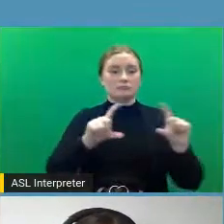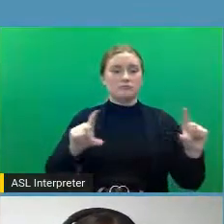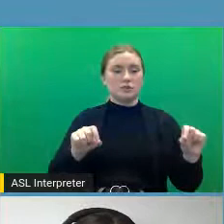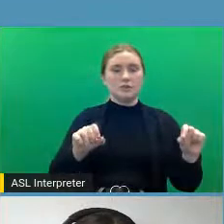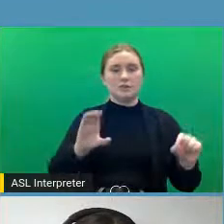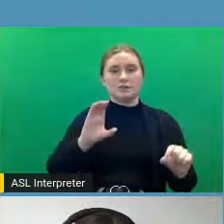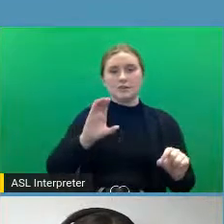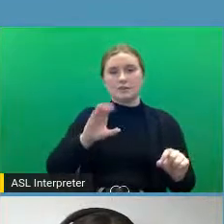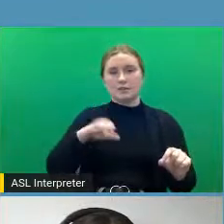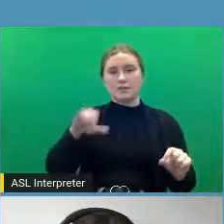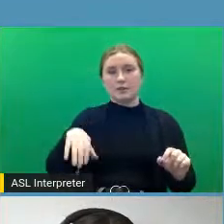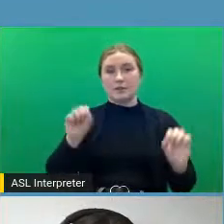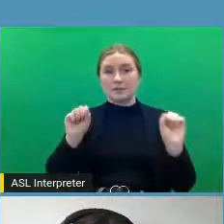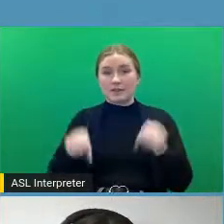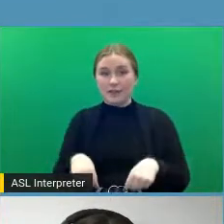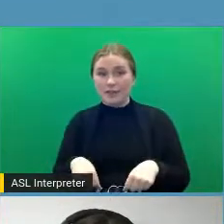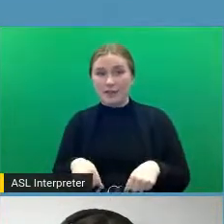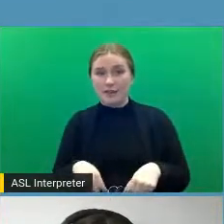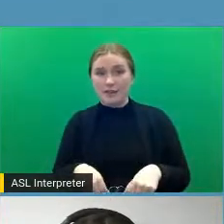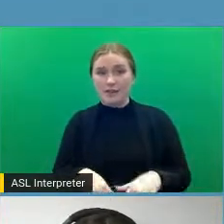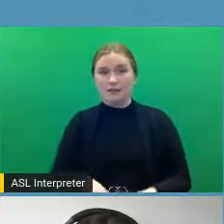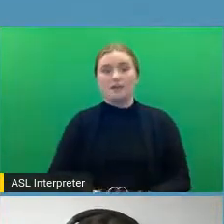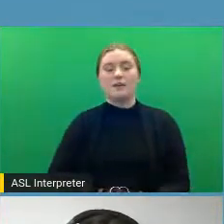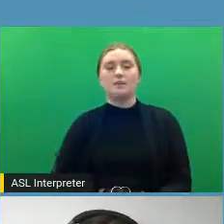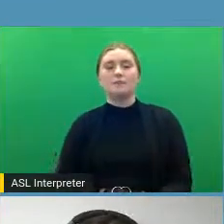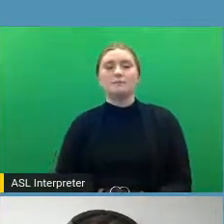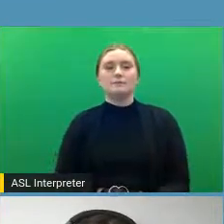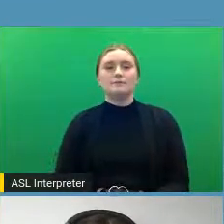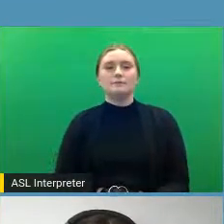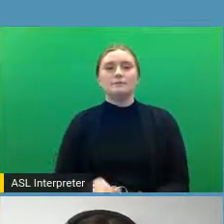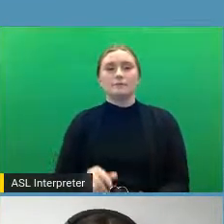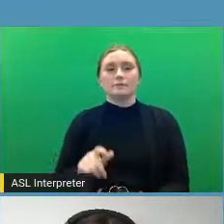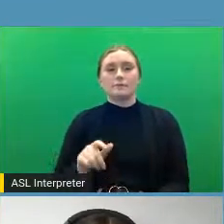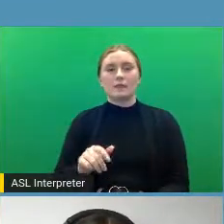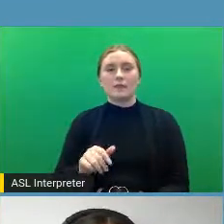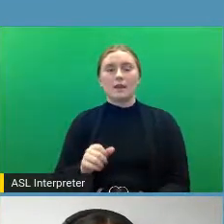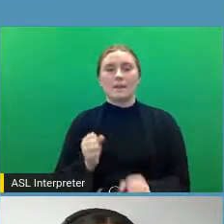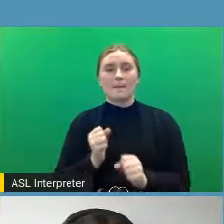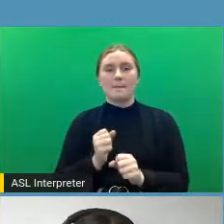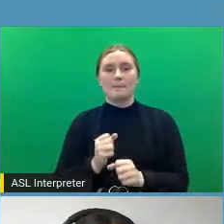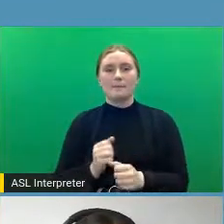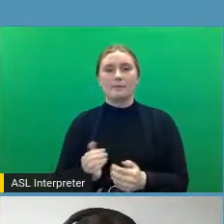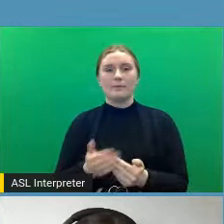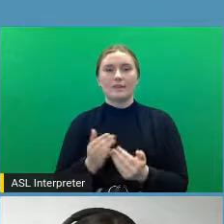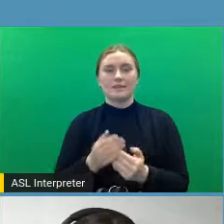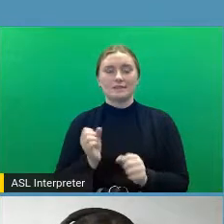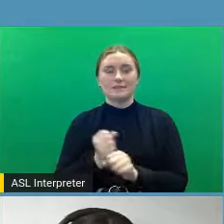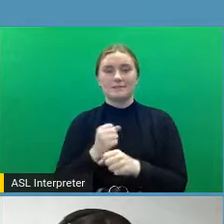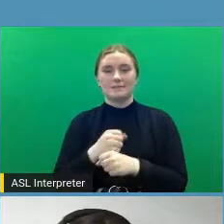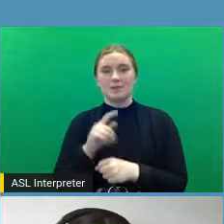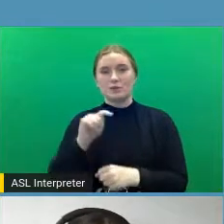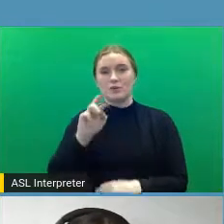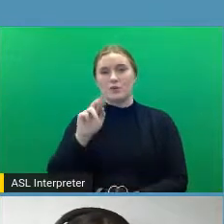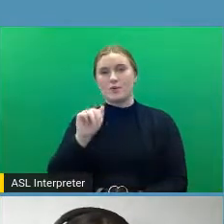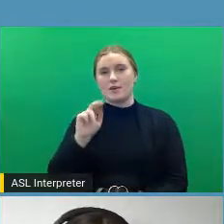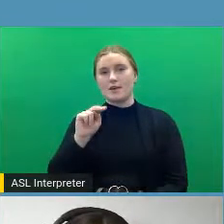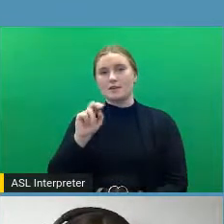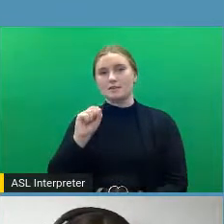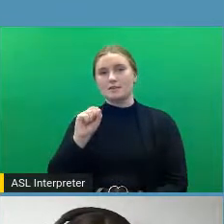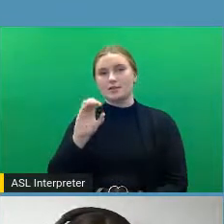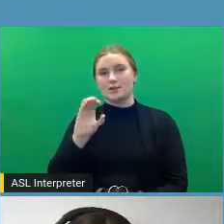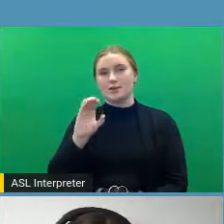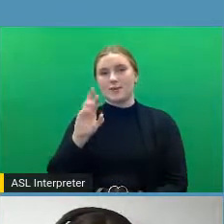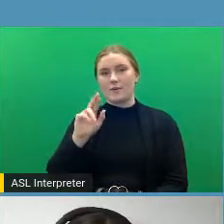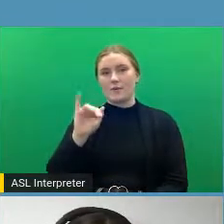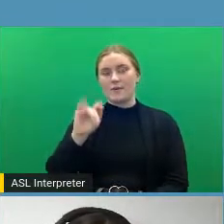graphics. Automated transcripts have many errors. Put time into the schedule for editing. You always will need more time